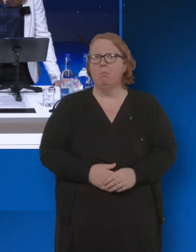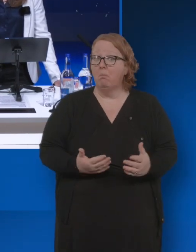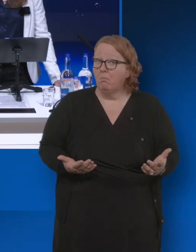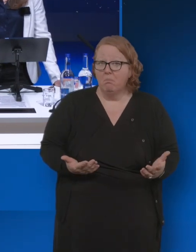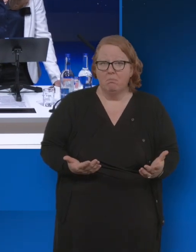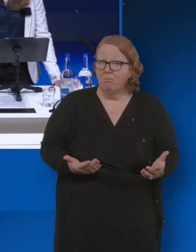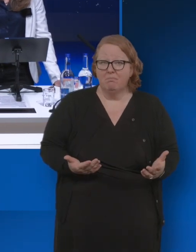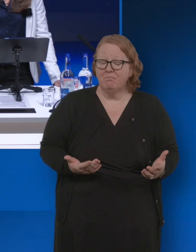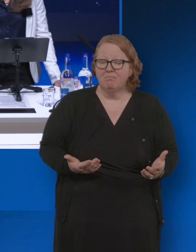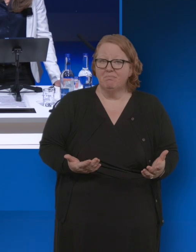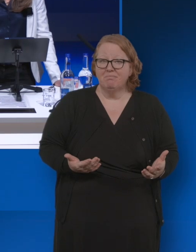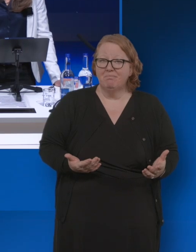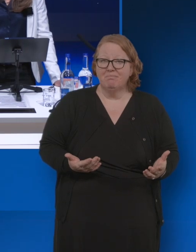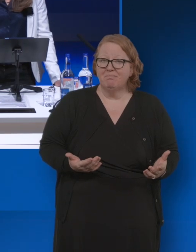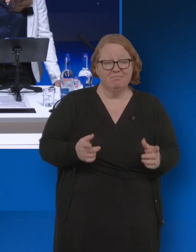of exams?